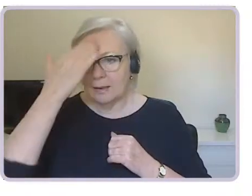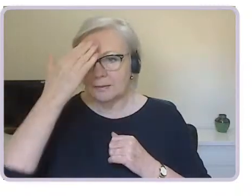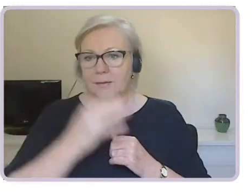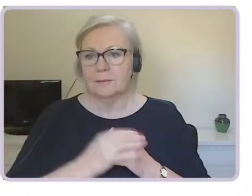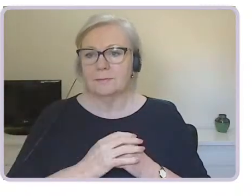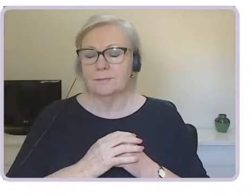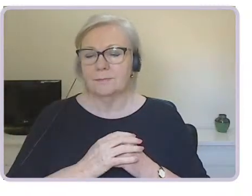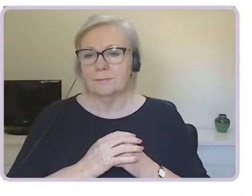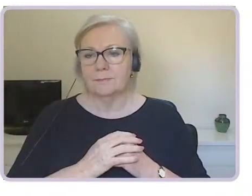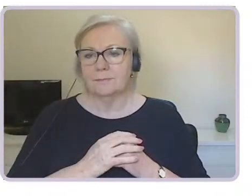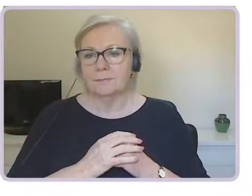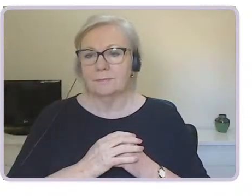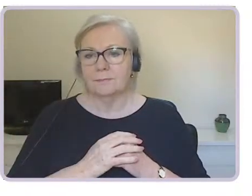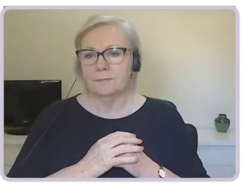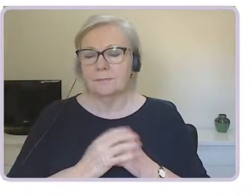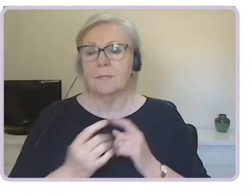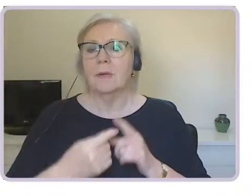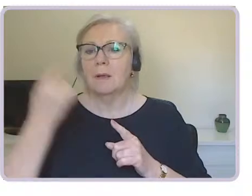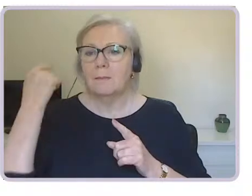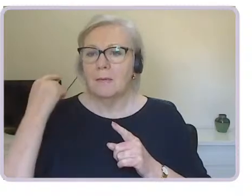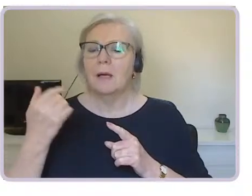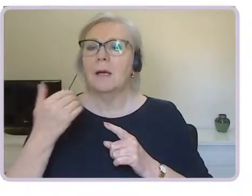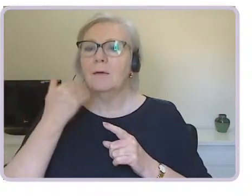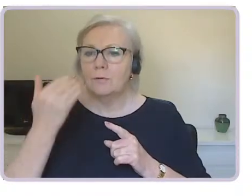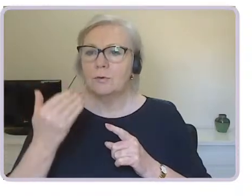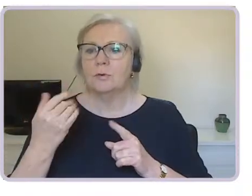and future emerging leaders as well.